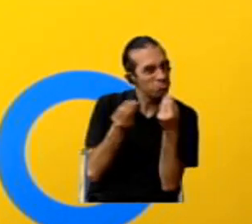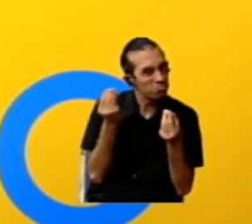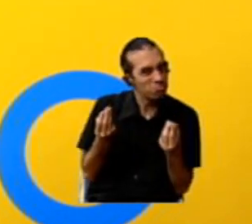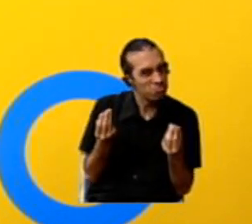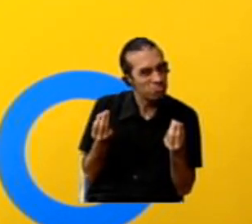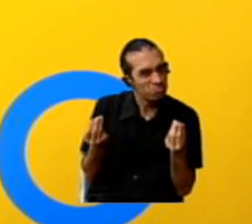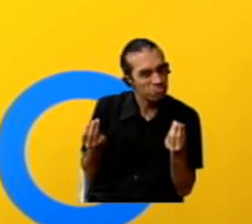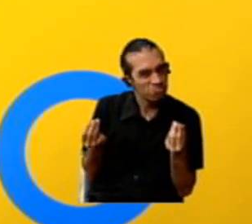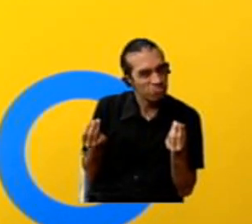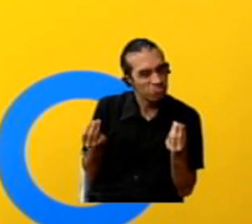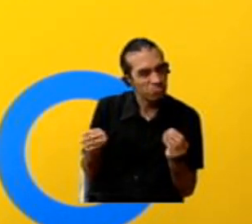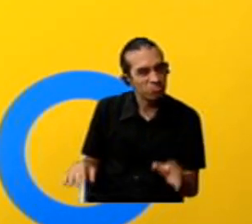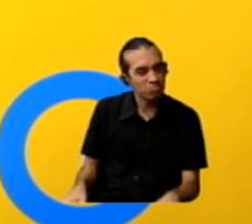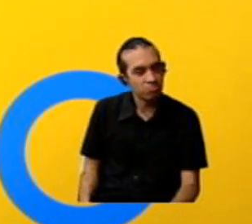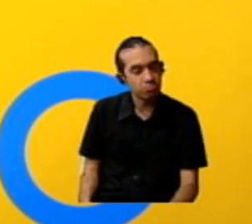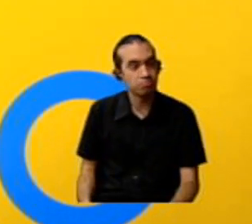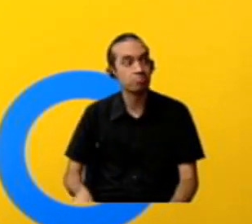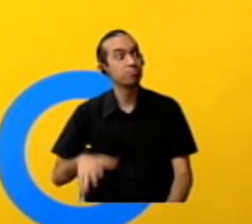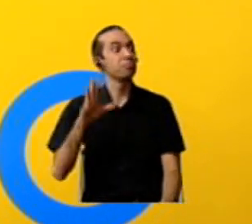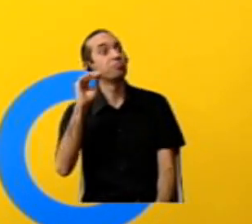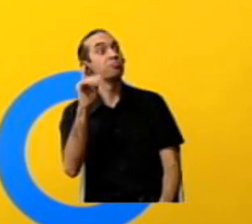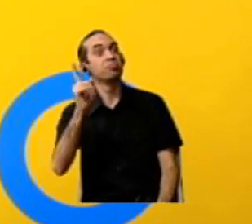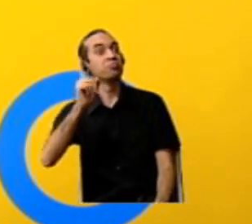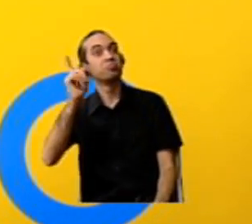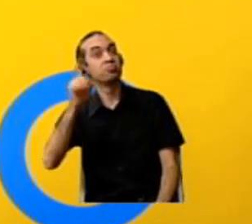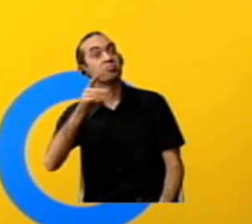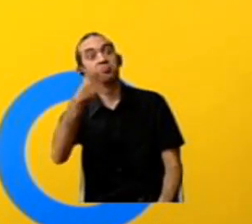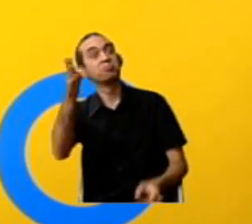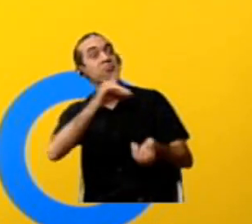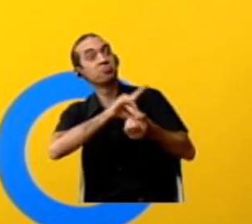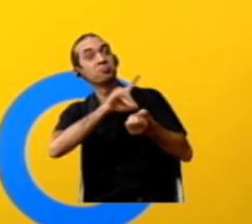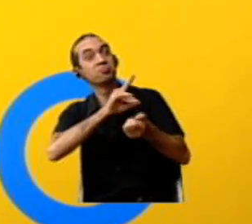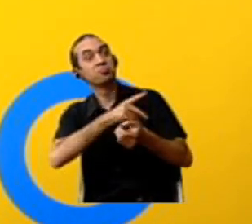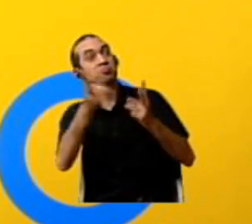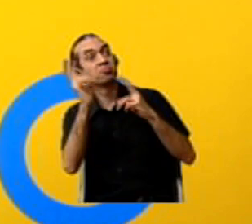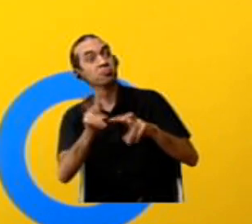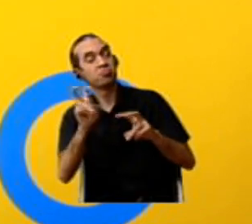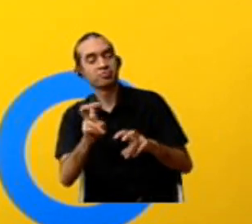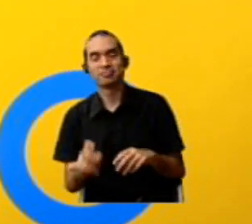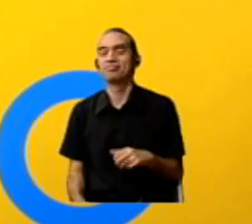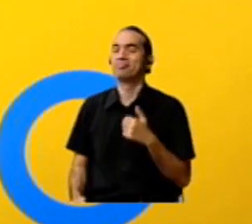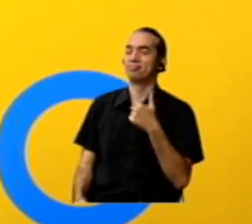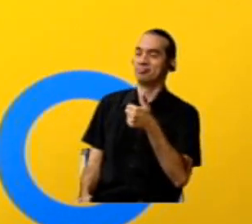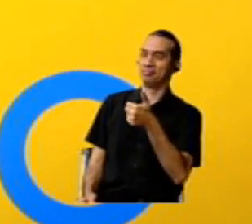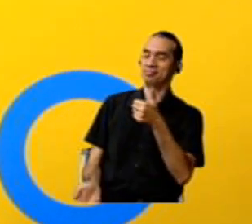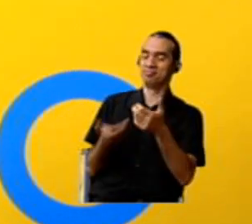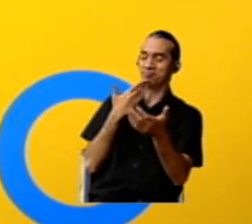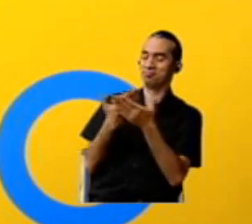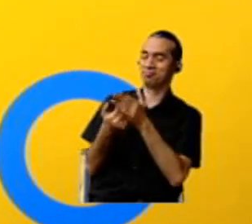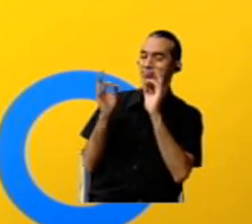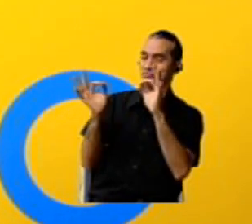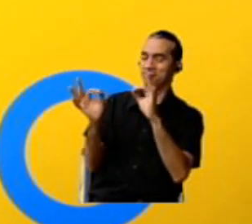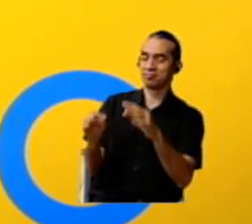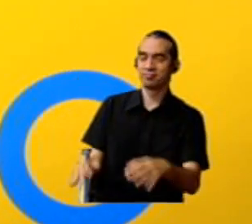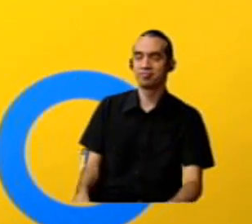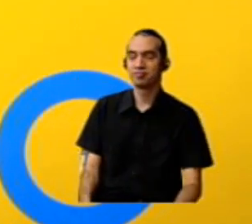do? We should go to the doctor. Wow, he's a nice guy, right?